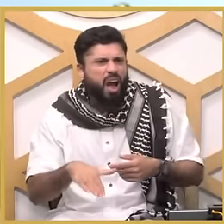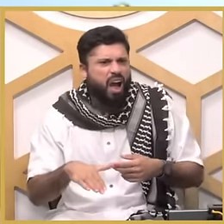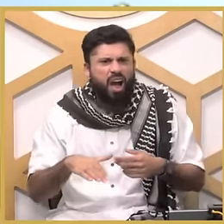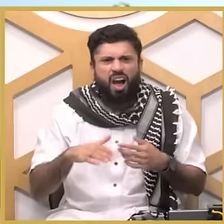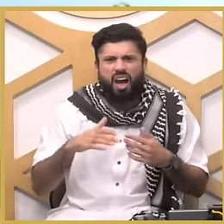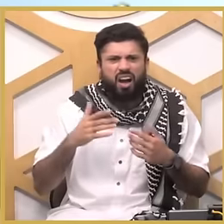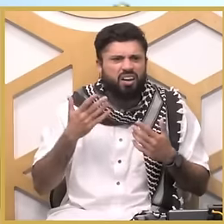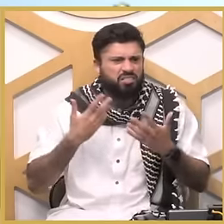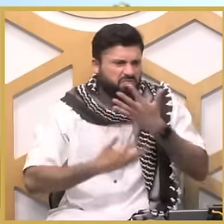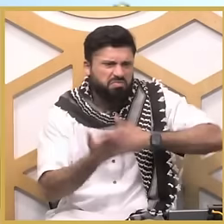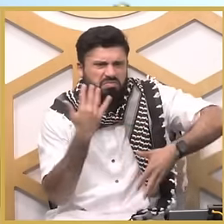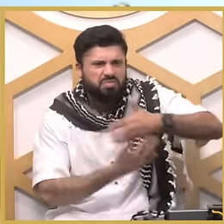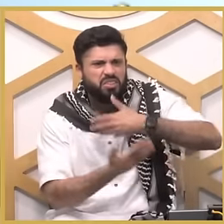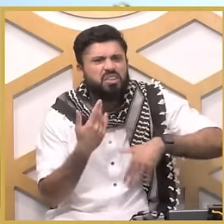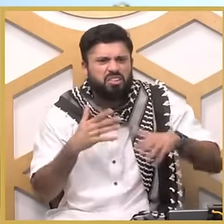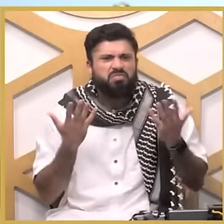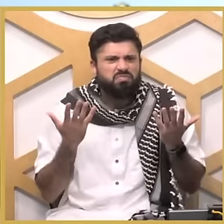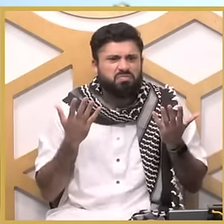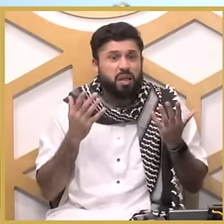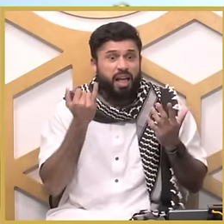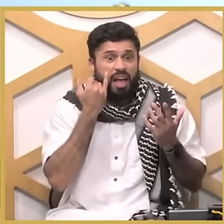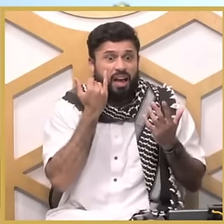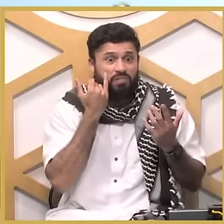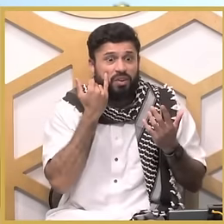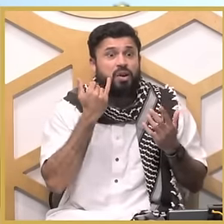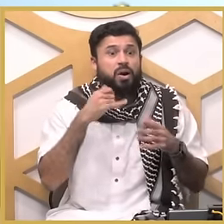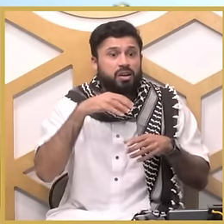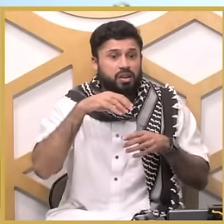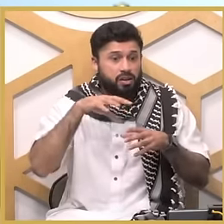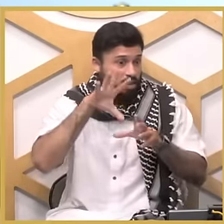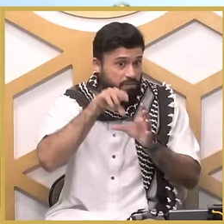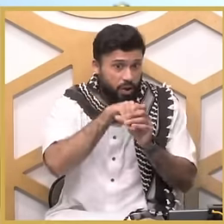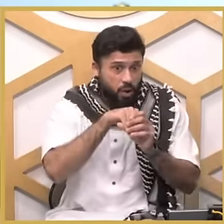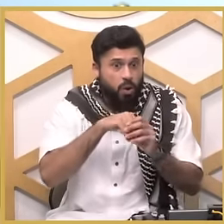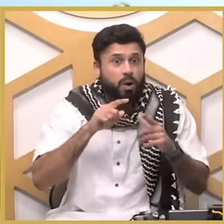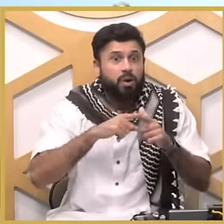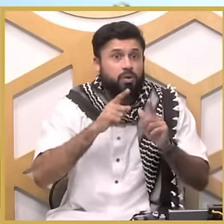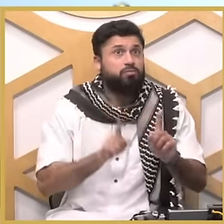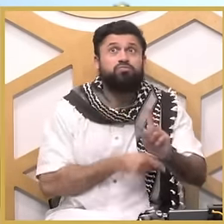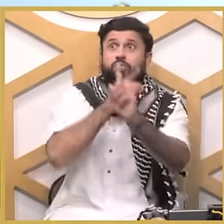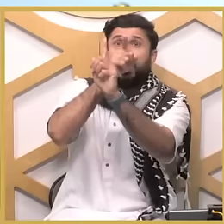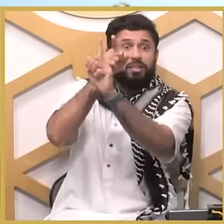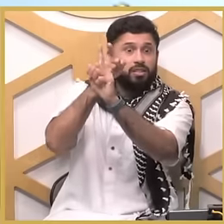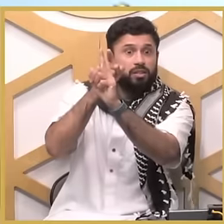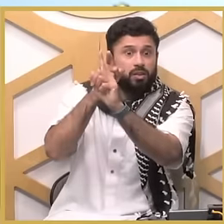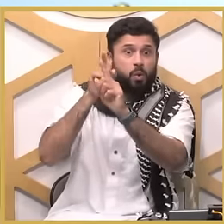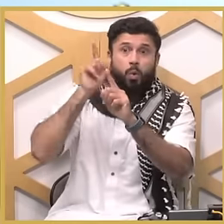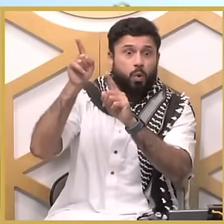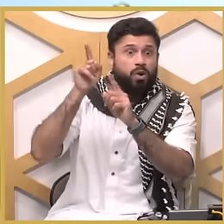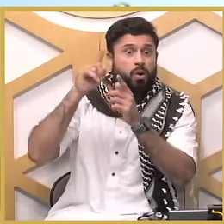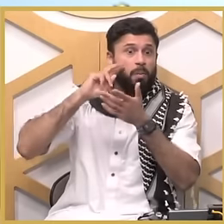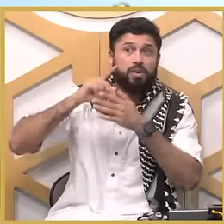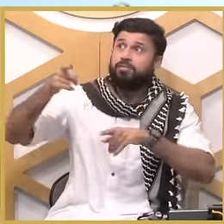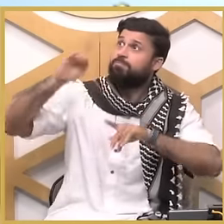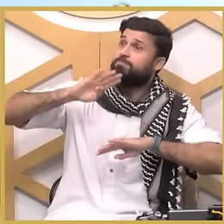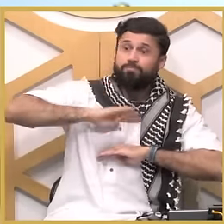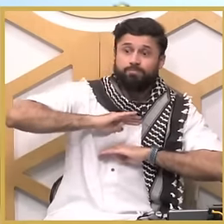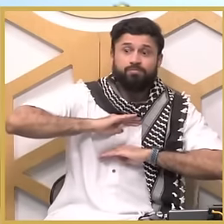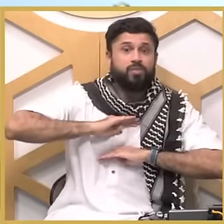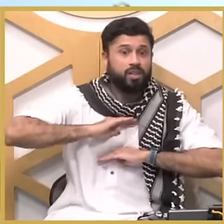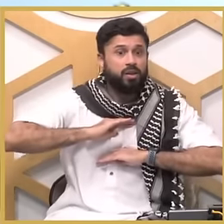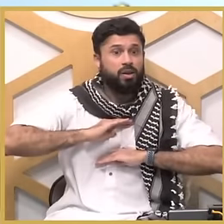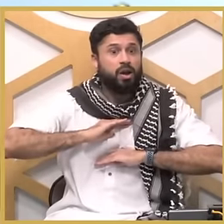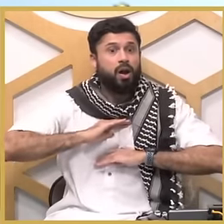for the sweetness of that reward you anticipate from Allah, working with Muslims is painful. It's so